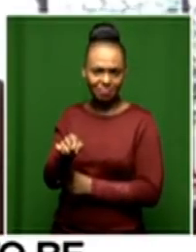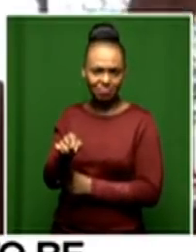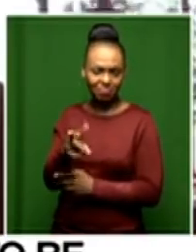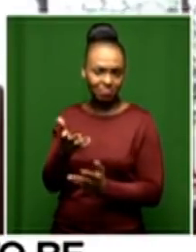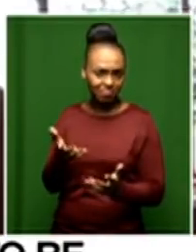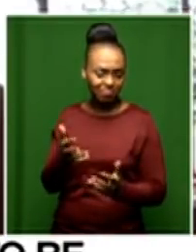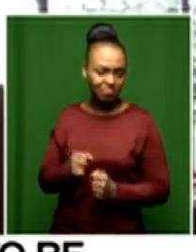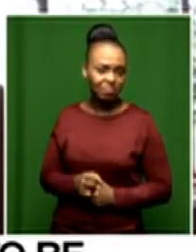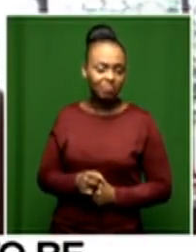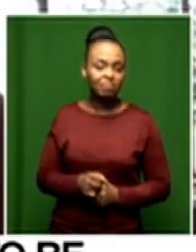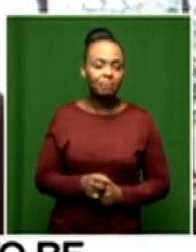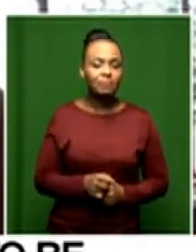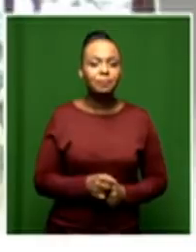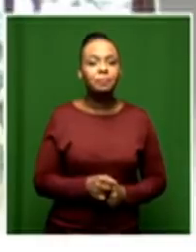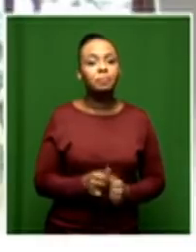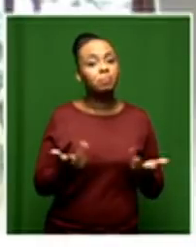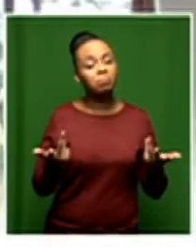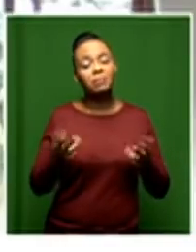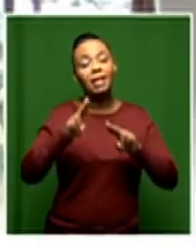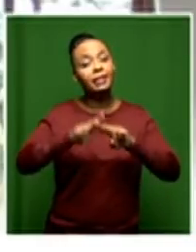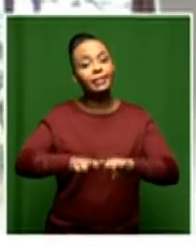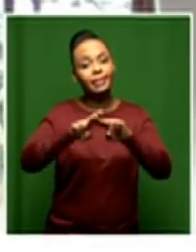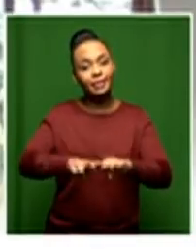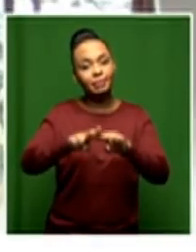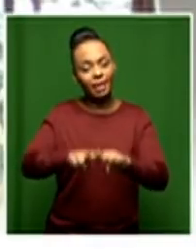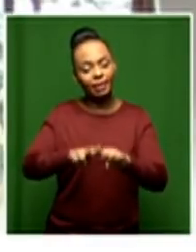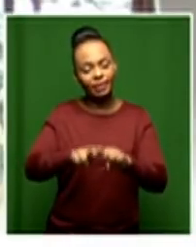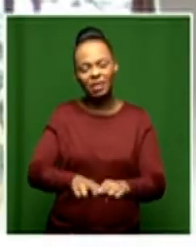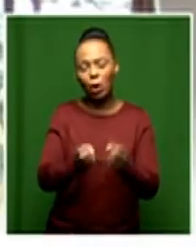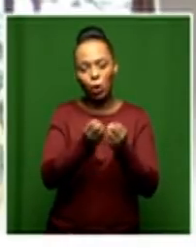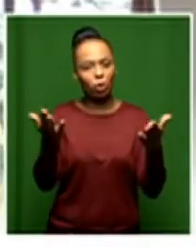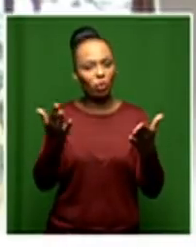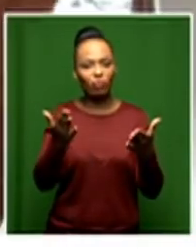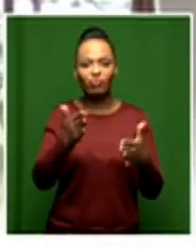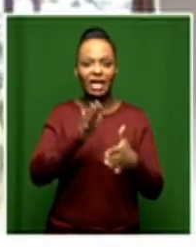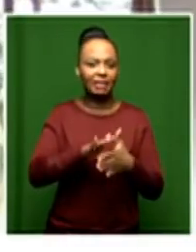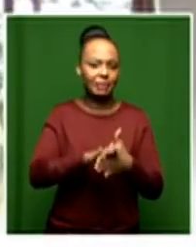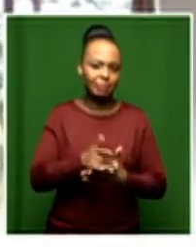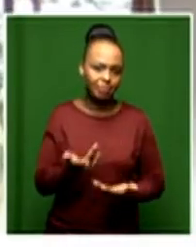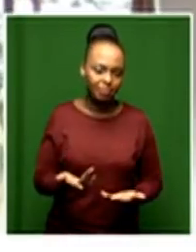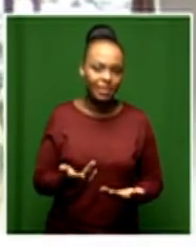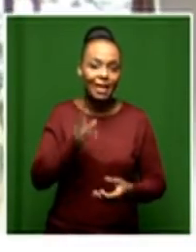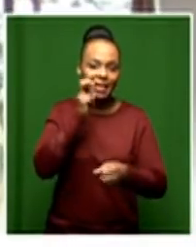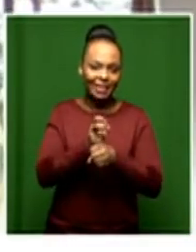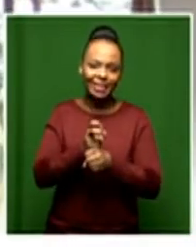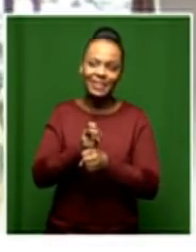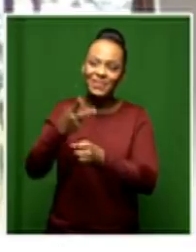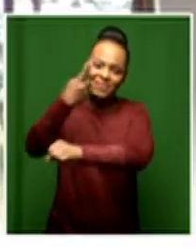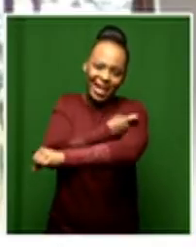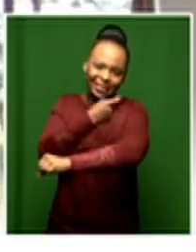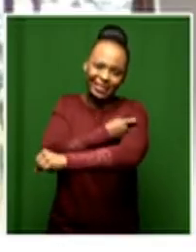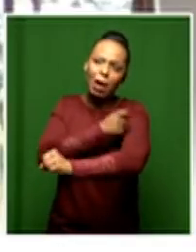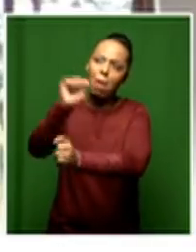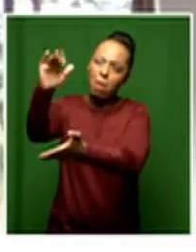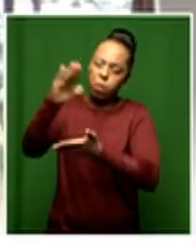So again, it will depend of a number of facts. One, it is to have enough vaccine, because I think that